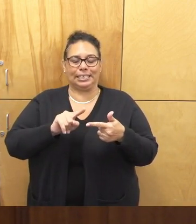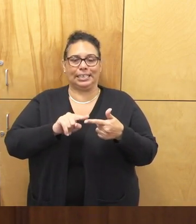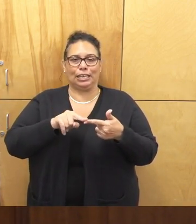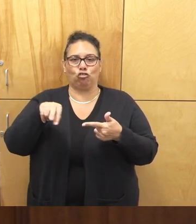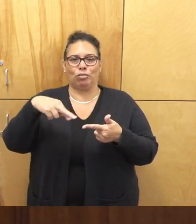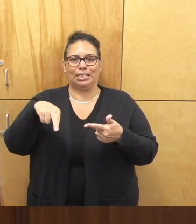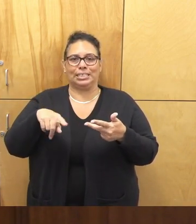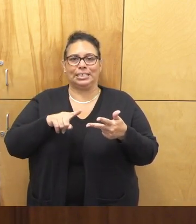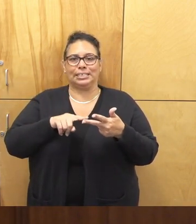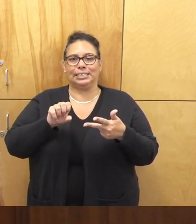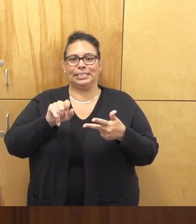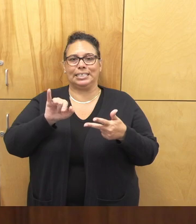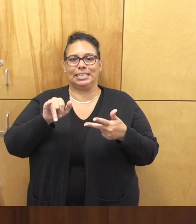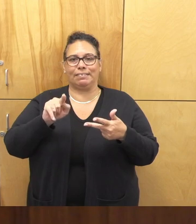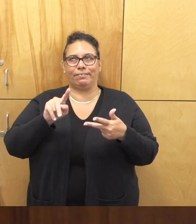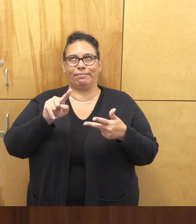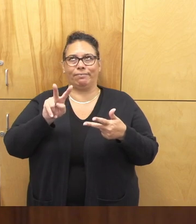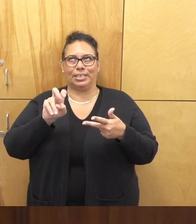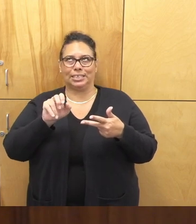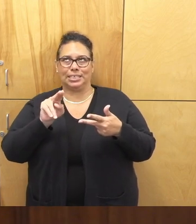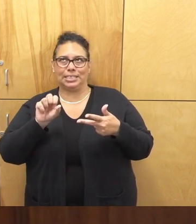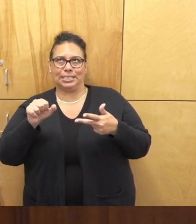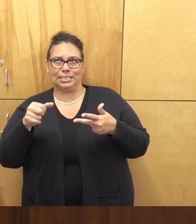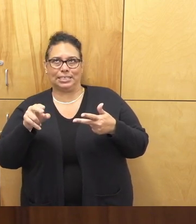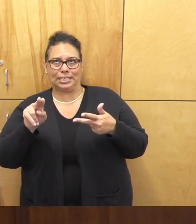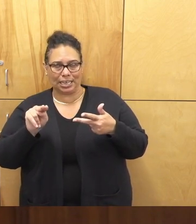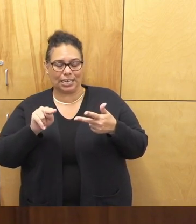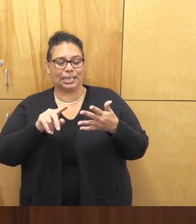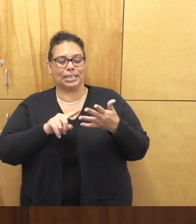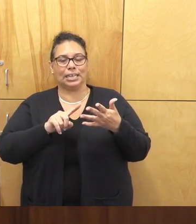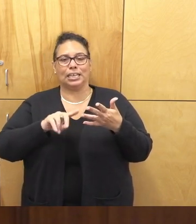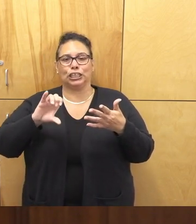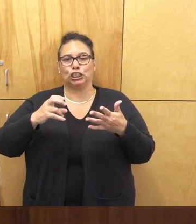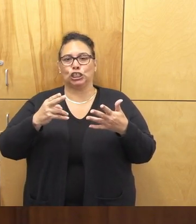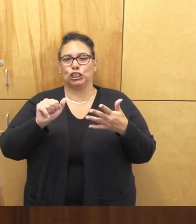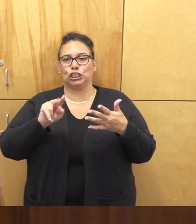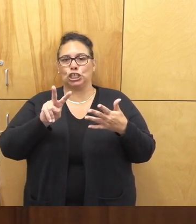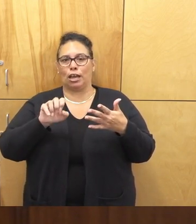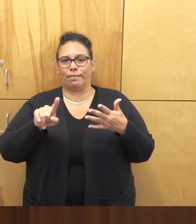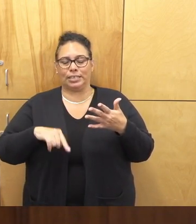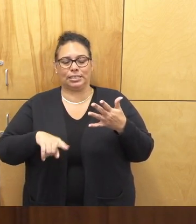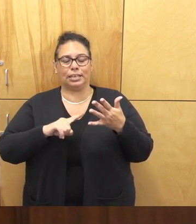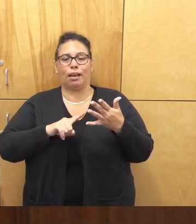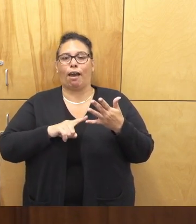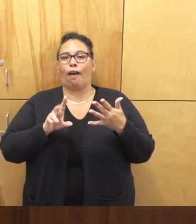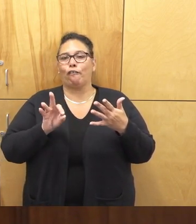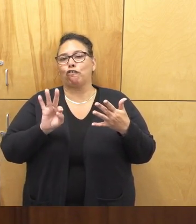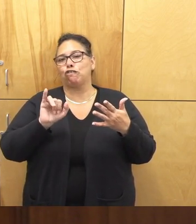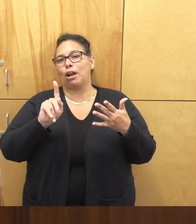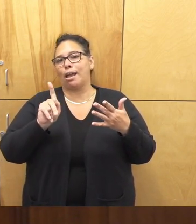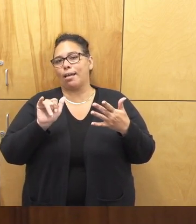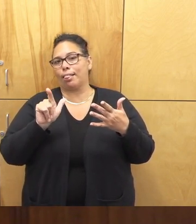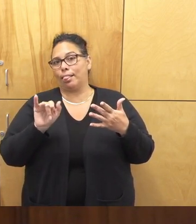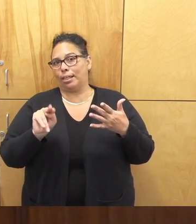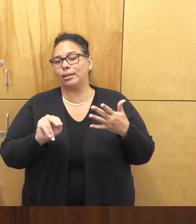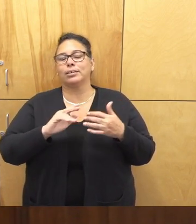Oropesa, Chavez, Franklin today. I think we had about 40 people at my Franklin visit this morning. So big props to everyone that's